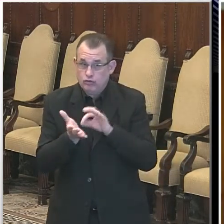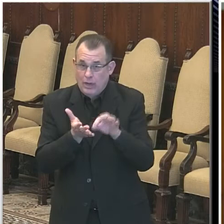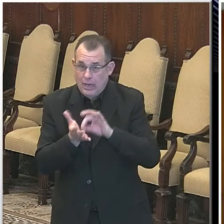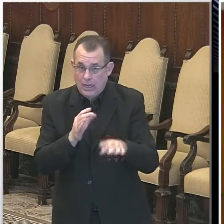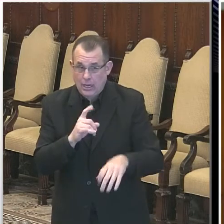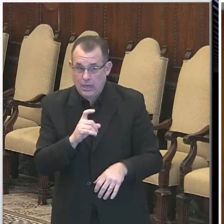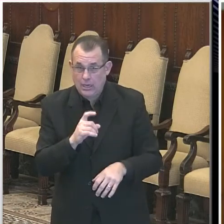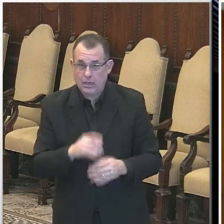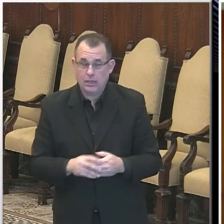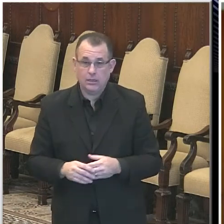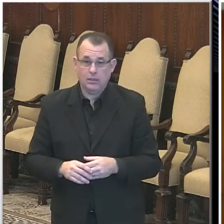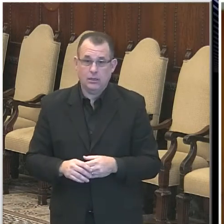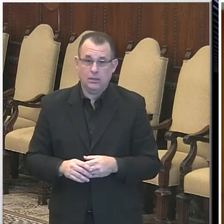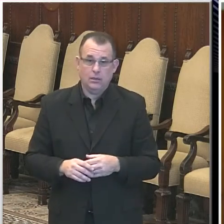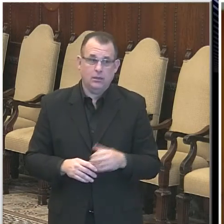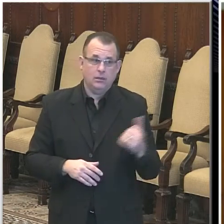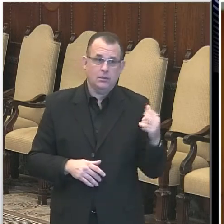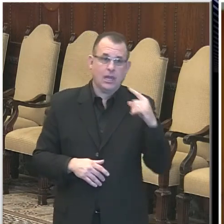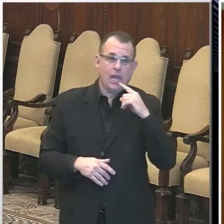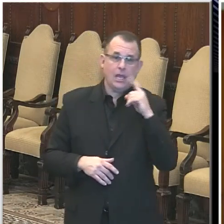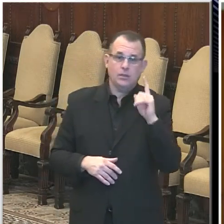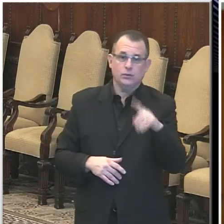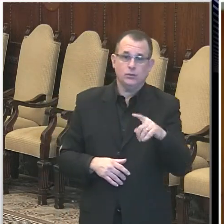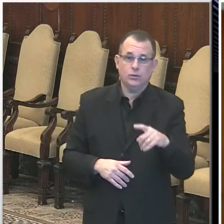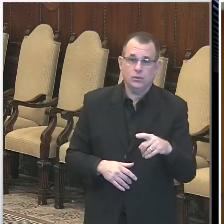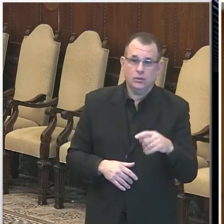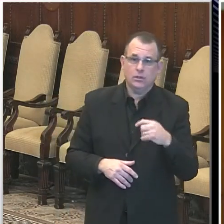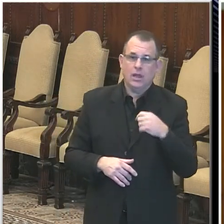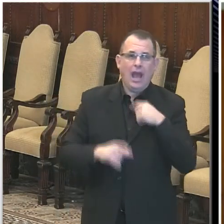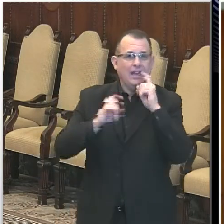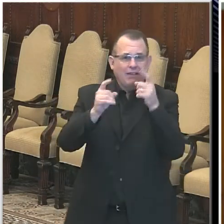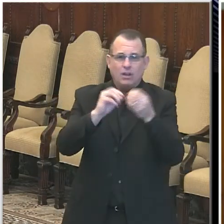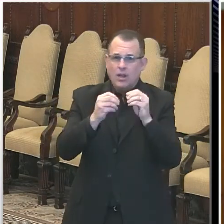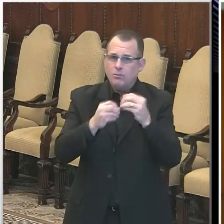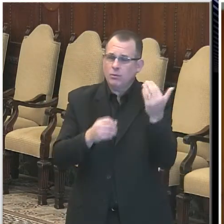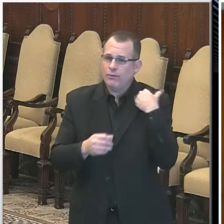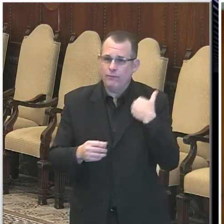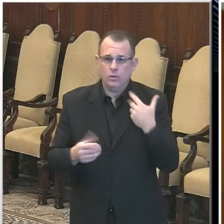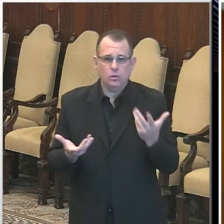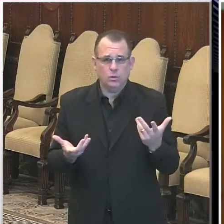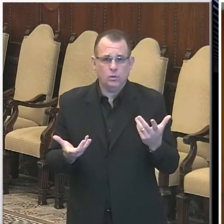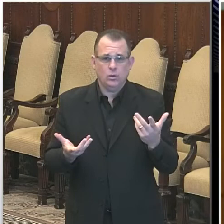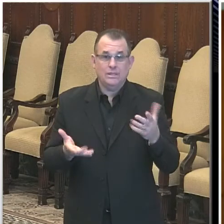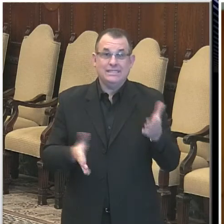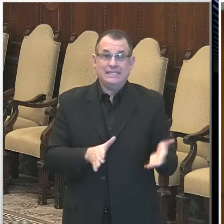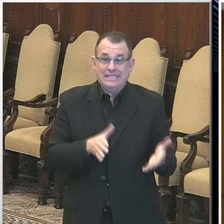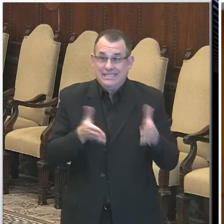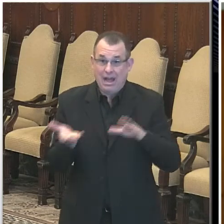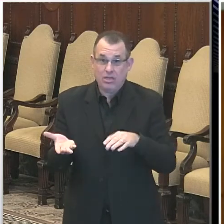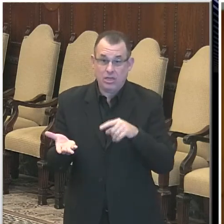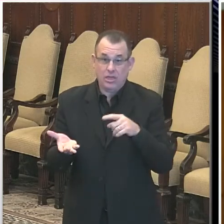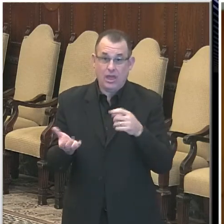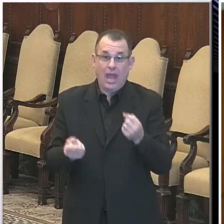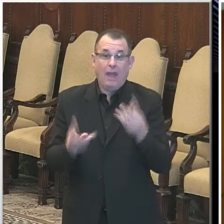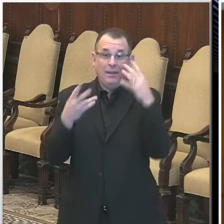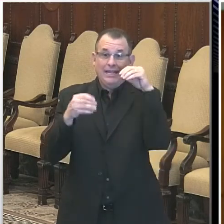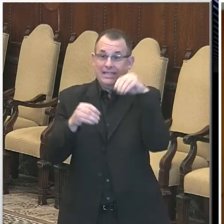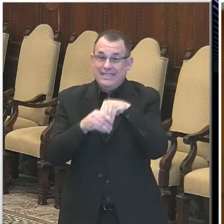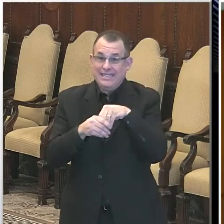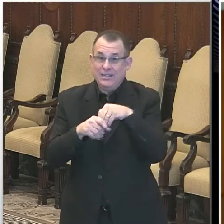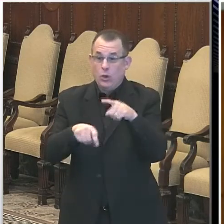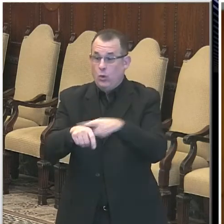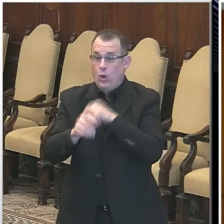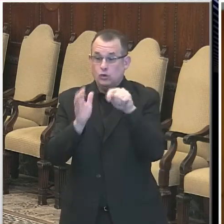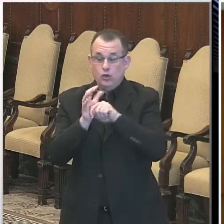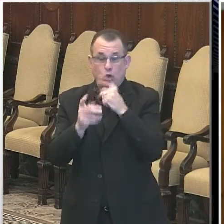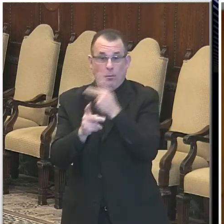We have, I think I gave the number earlier, exactly half of our deaths have occurred in long-term care facilities. I use the term